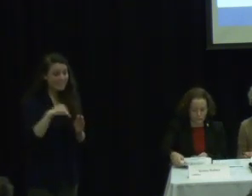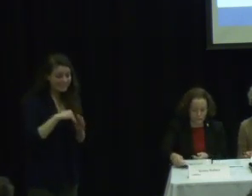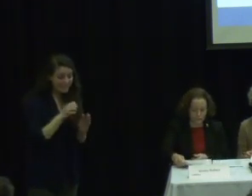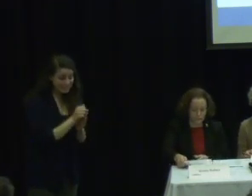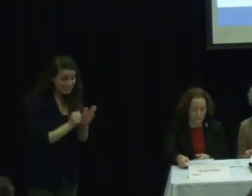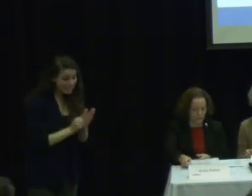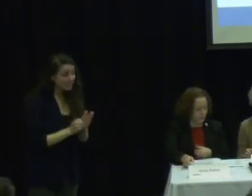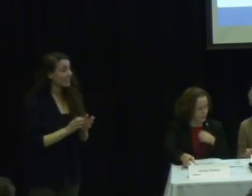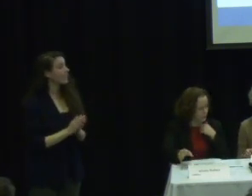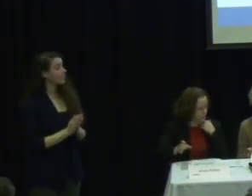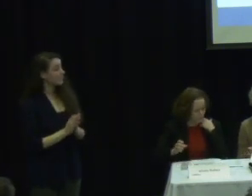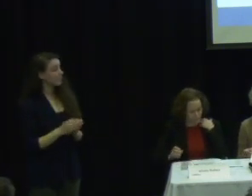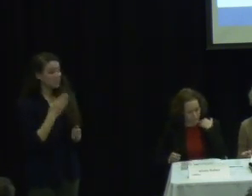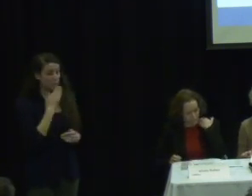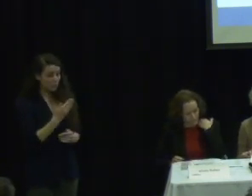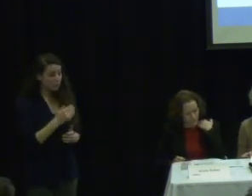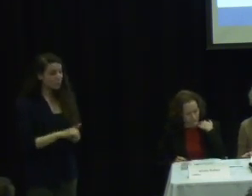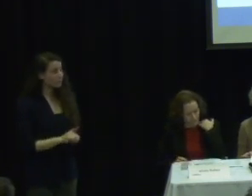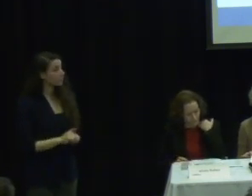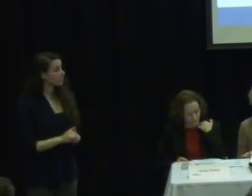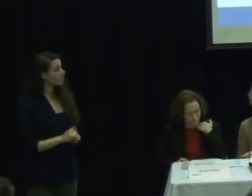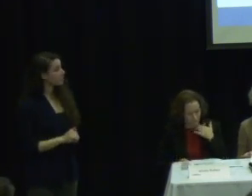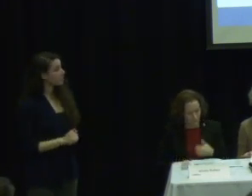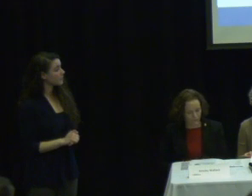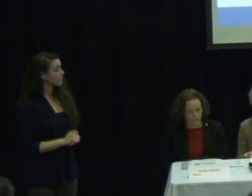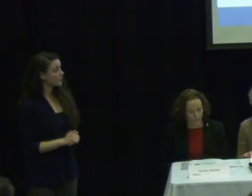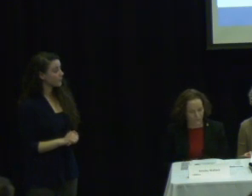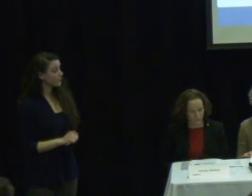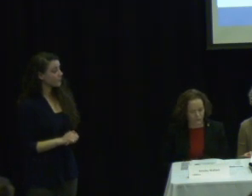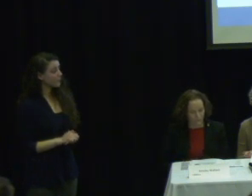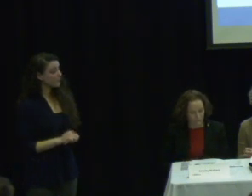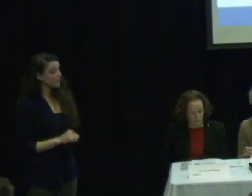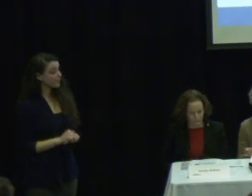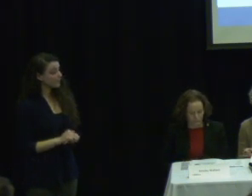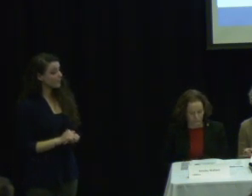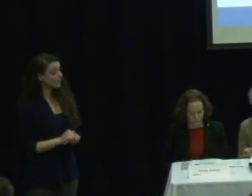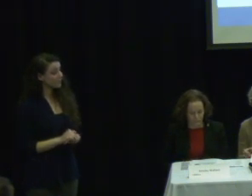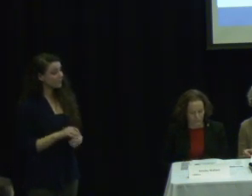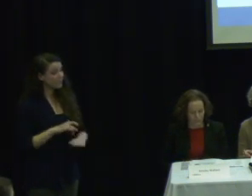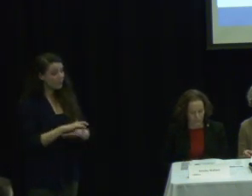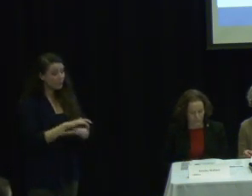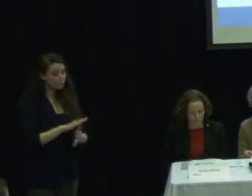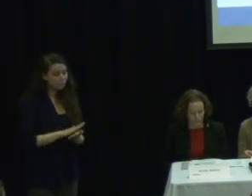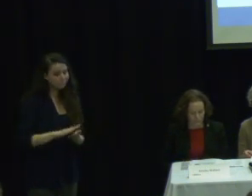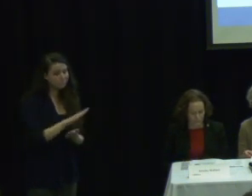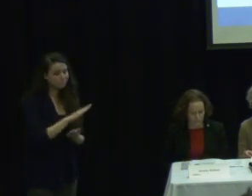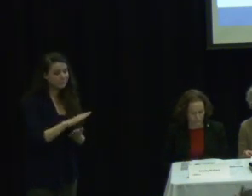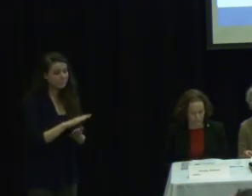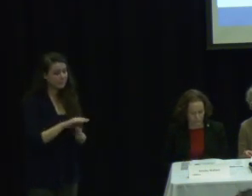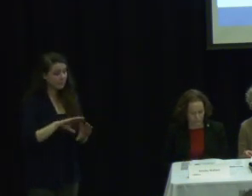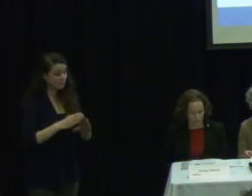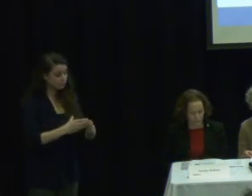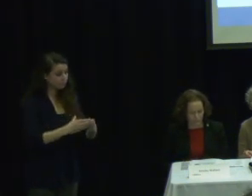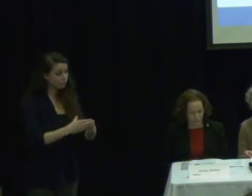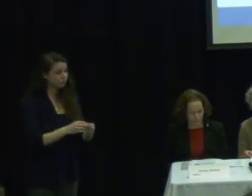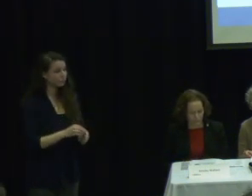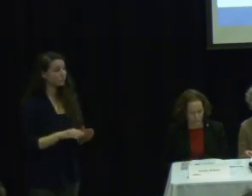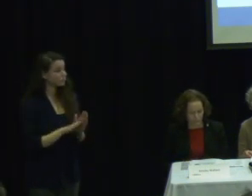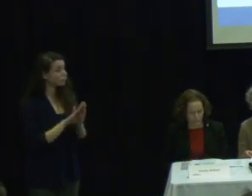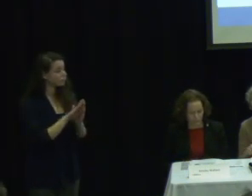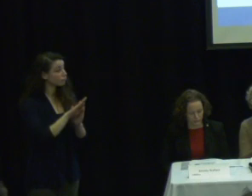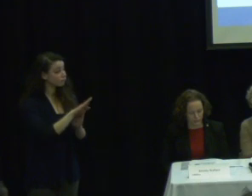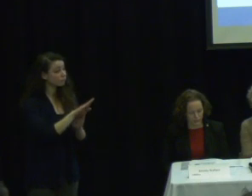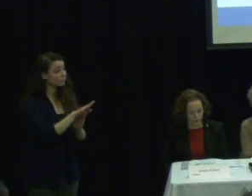it for a long time, but in its own category, early college. So overall, heading in the right direction. This